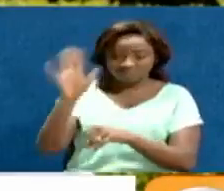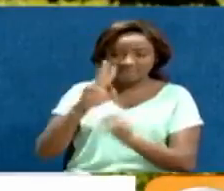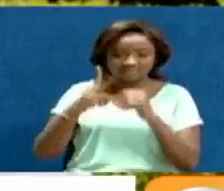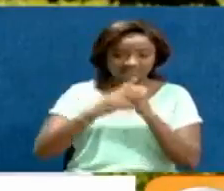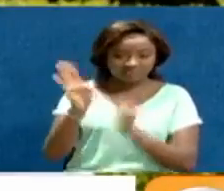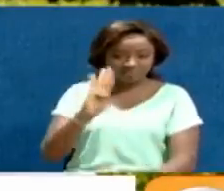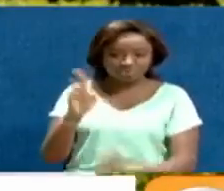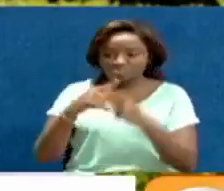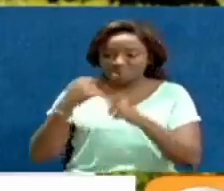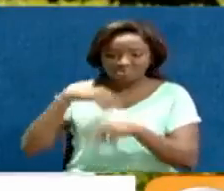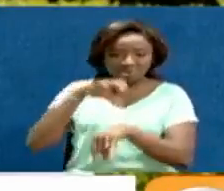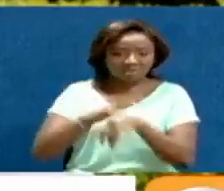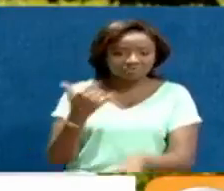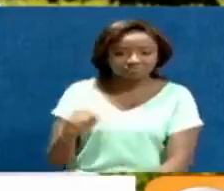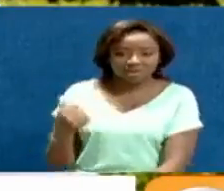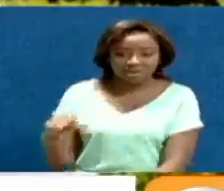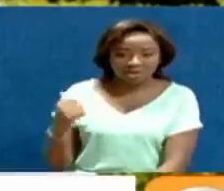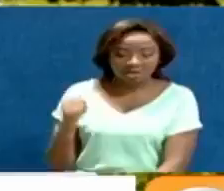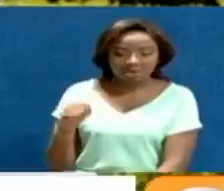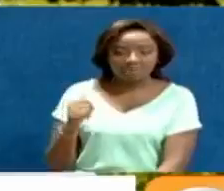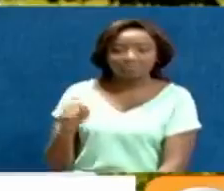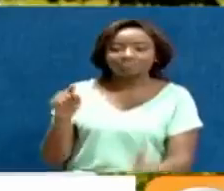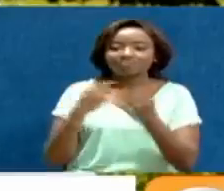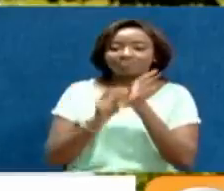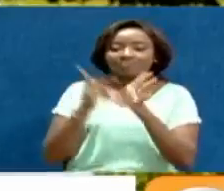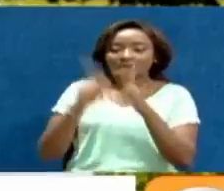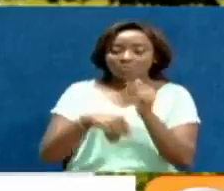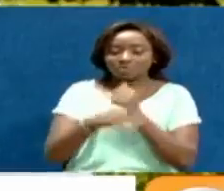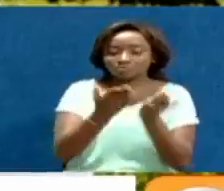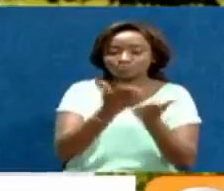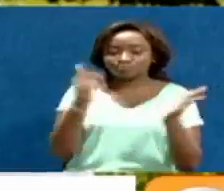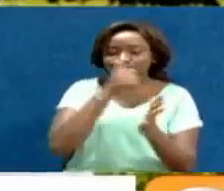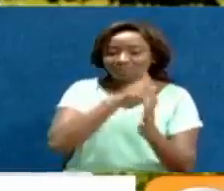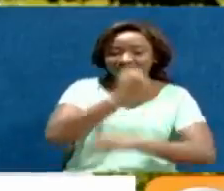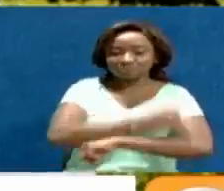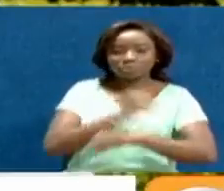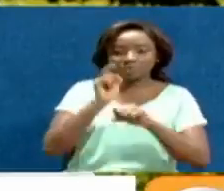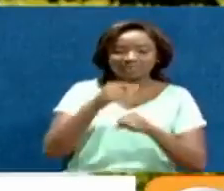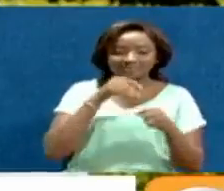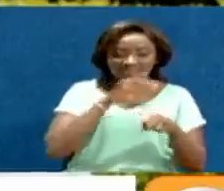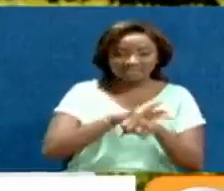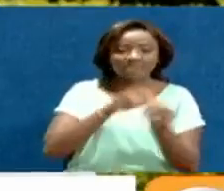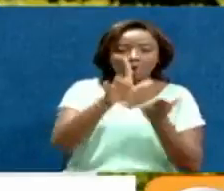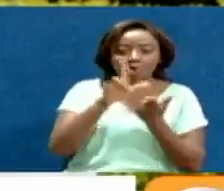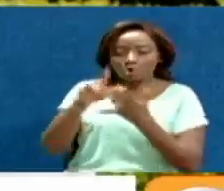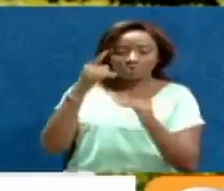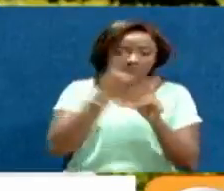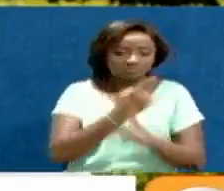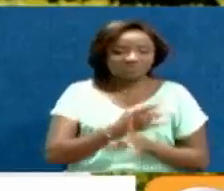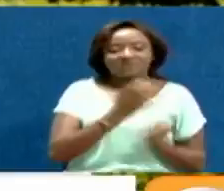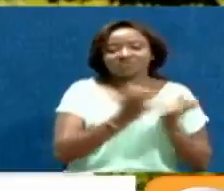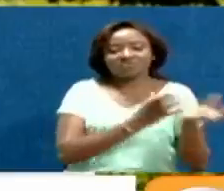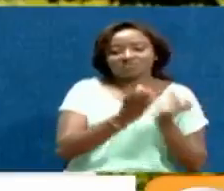not come to date, which has meant that private schools have to look for very expensive credit facilities from the